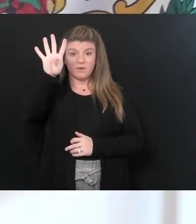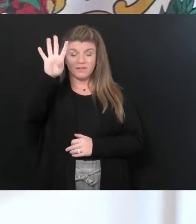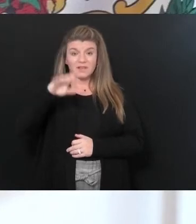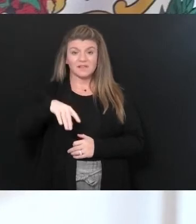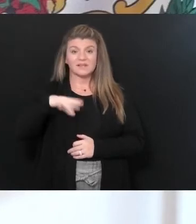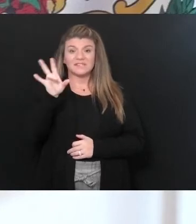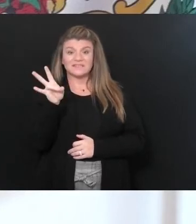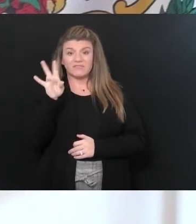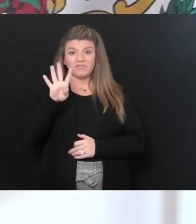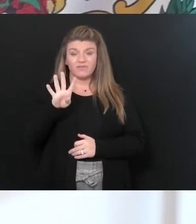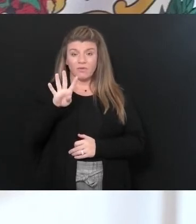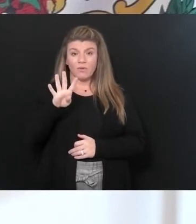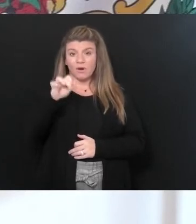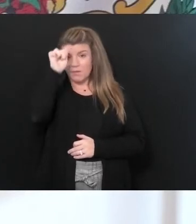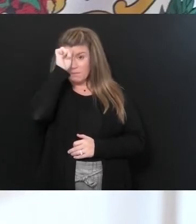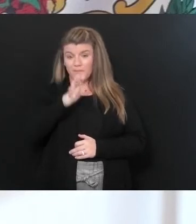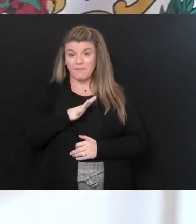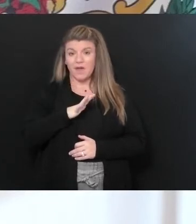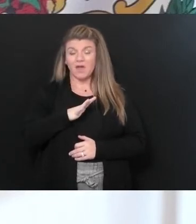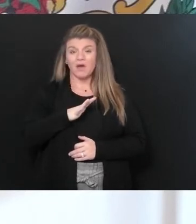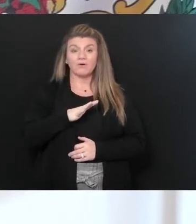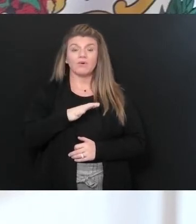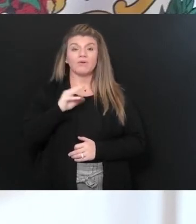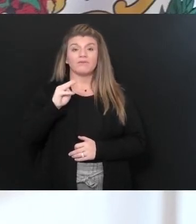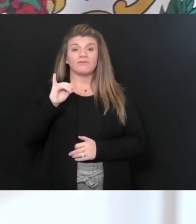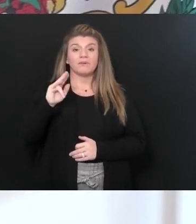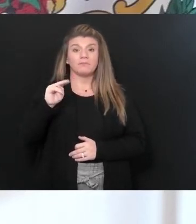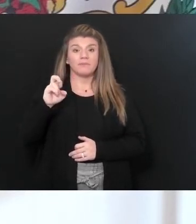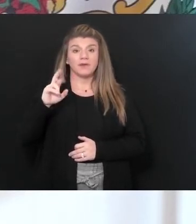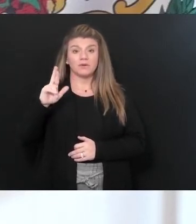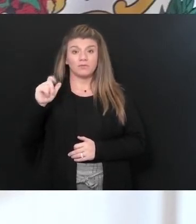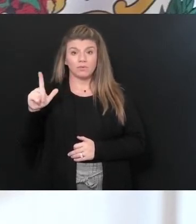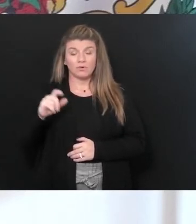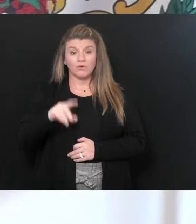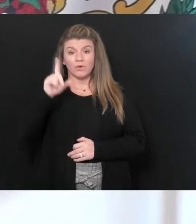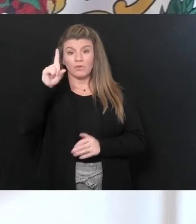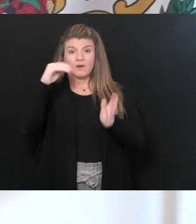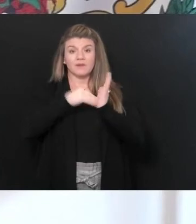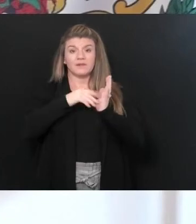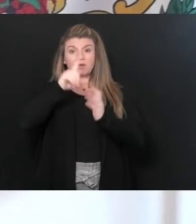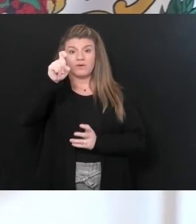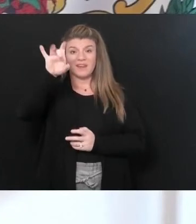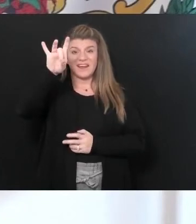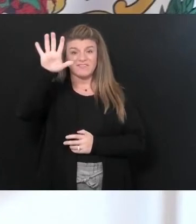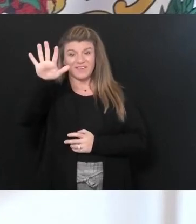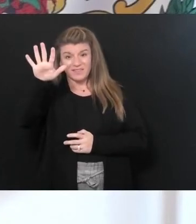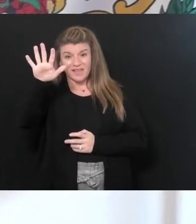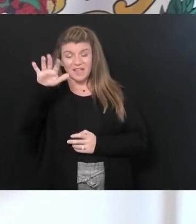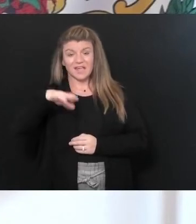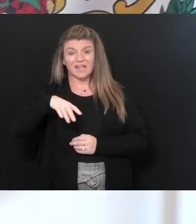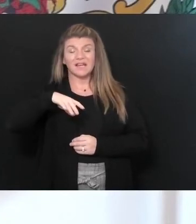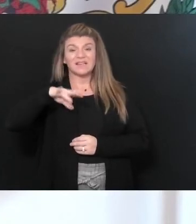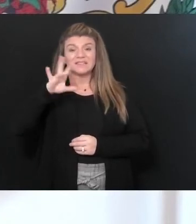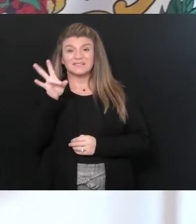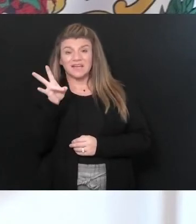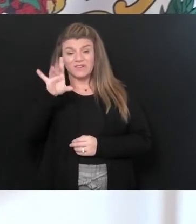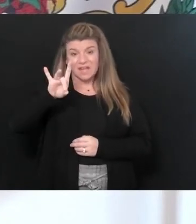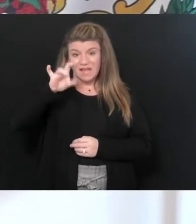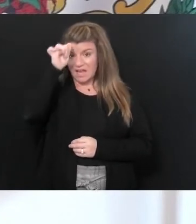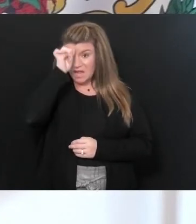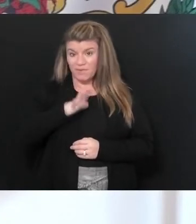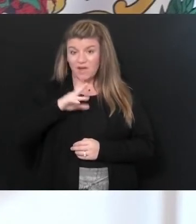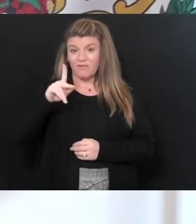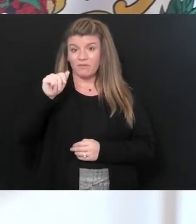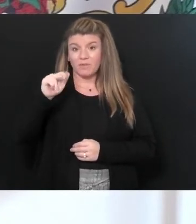a 74-year-old male from Mineral County. Our 1,185th death, a 78-year-old male